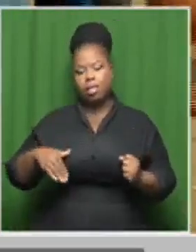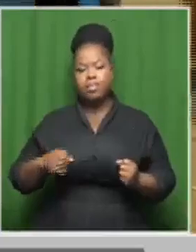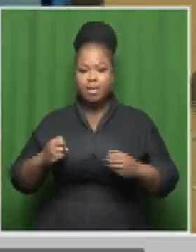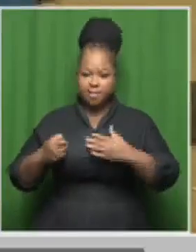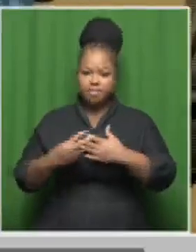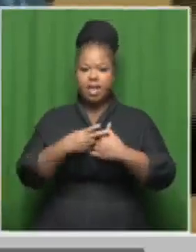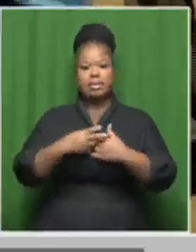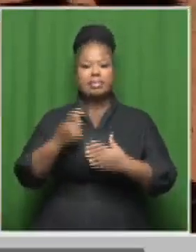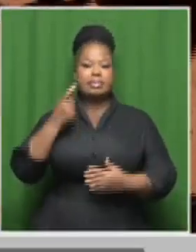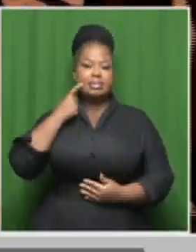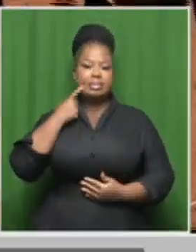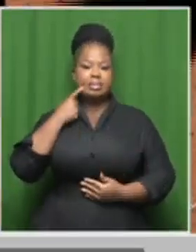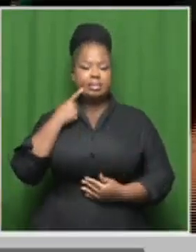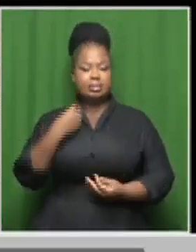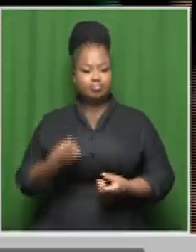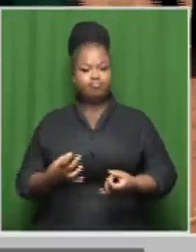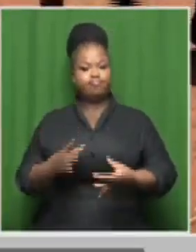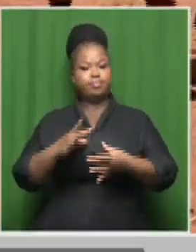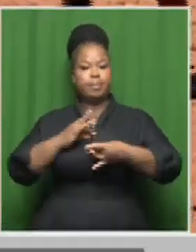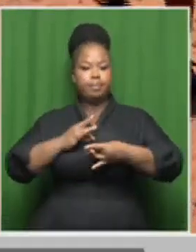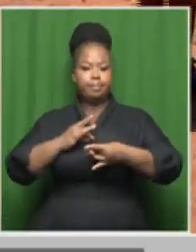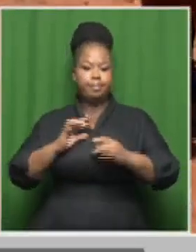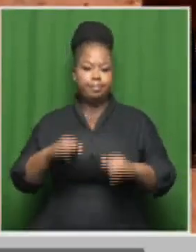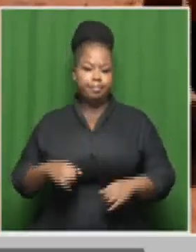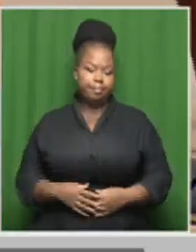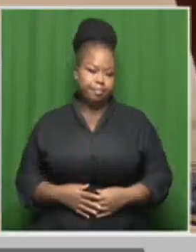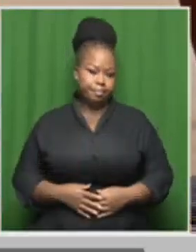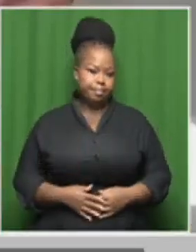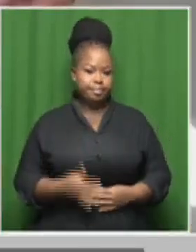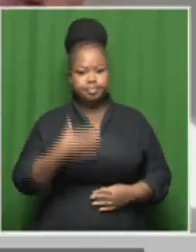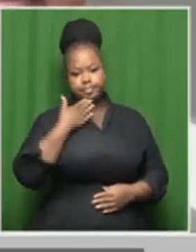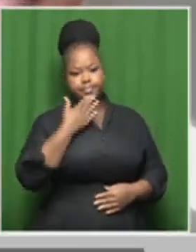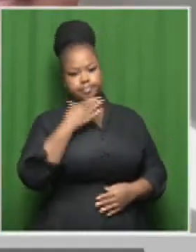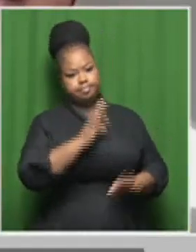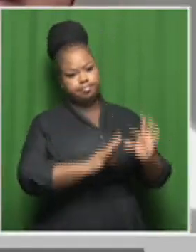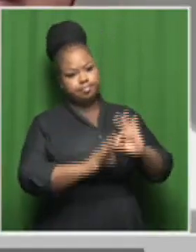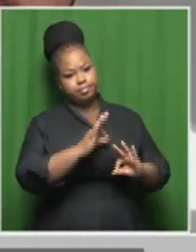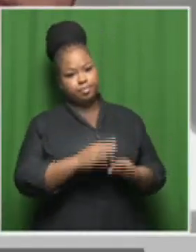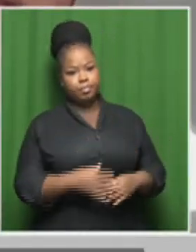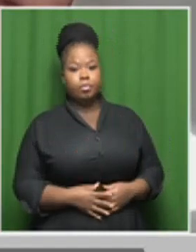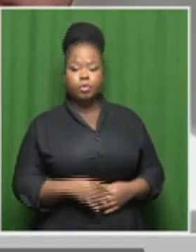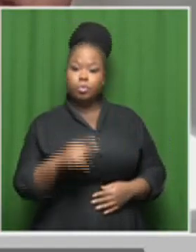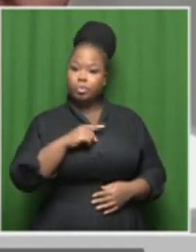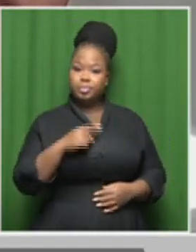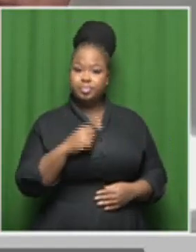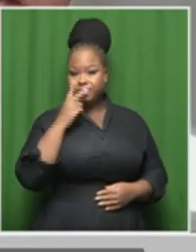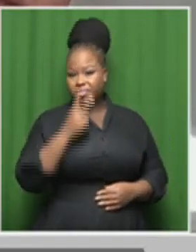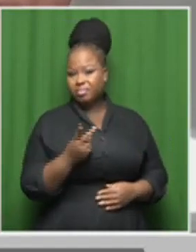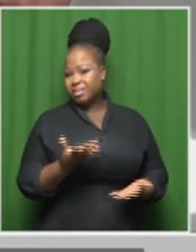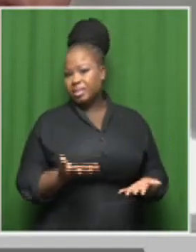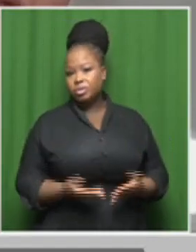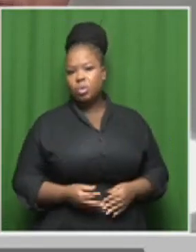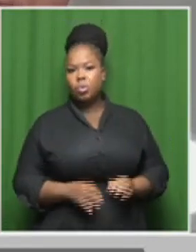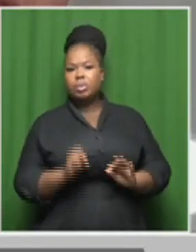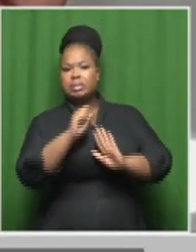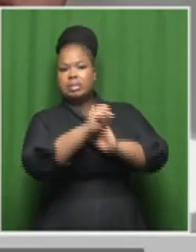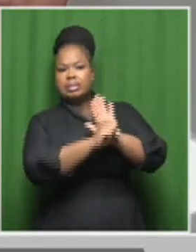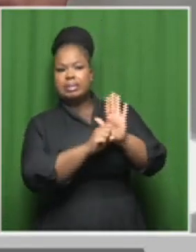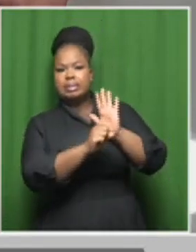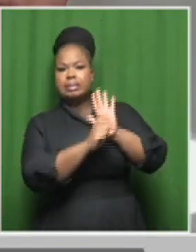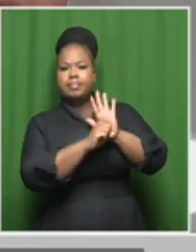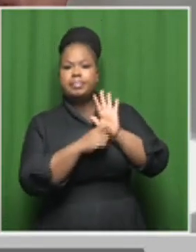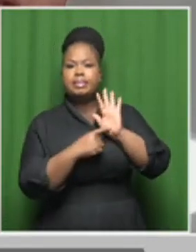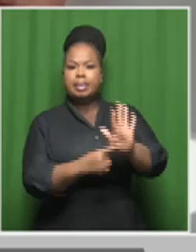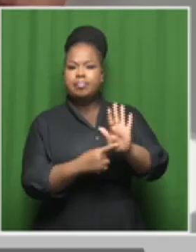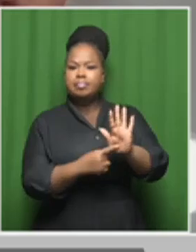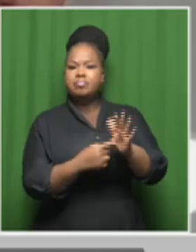has an easy entry point. All right. Thank you for painting that succinct picture, because we're looking at some of the common symptoms that are displayed by hand, foot and